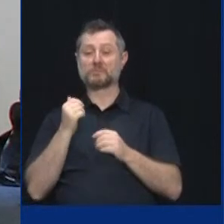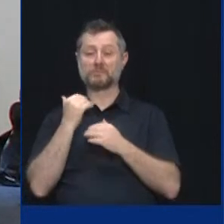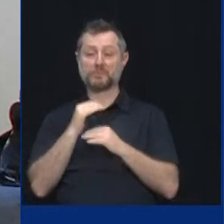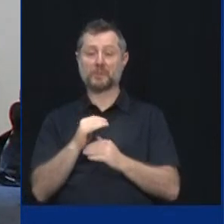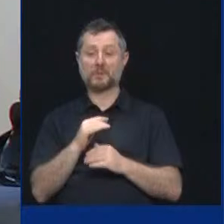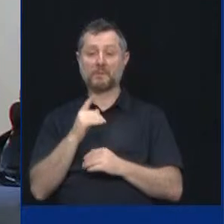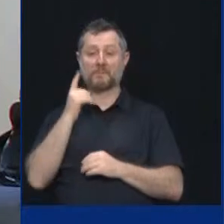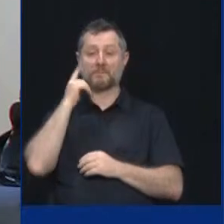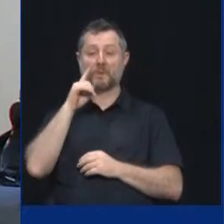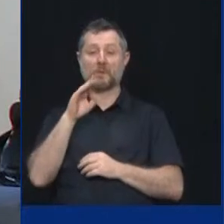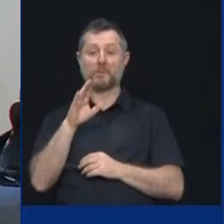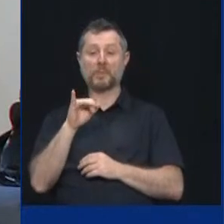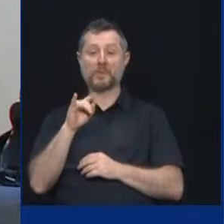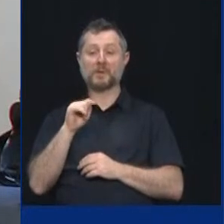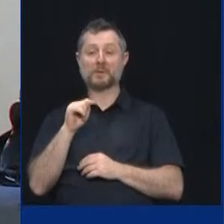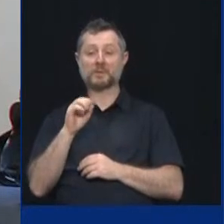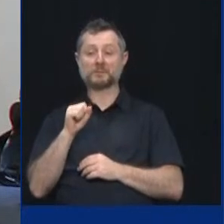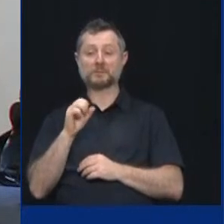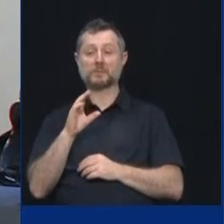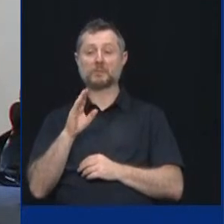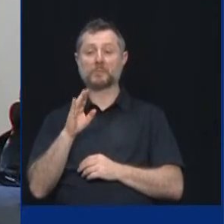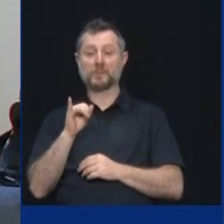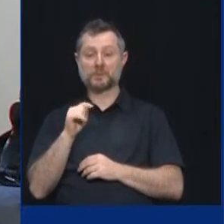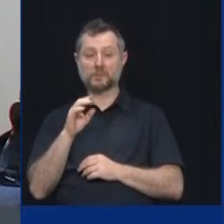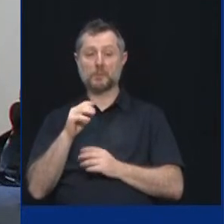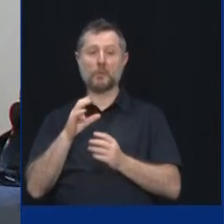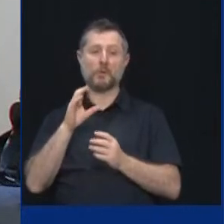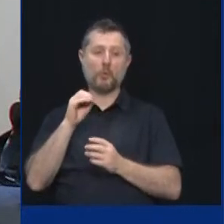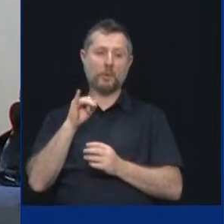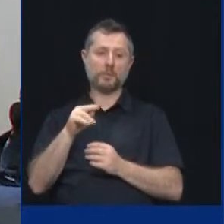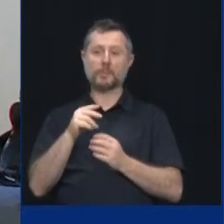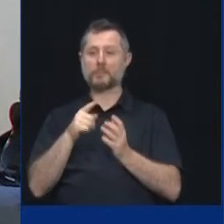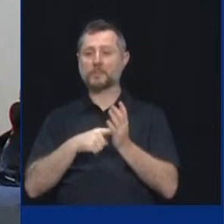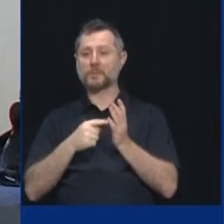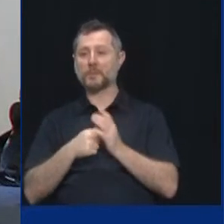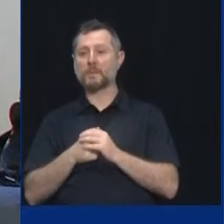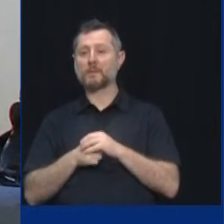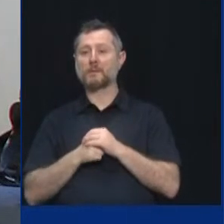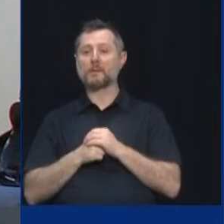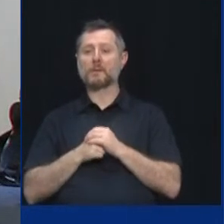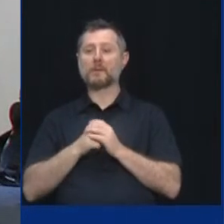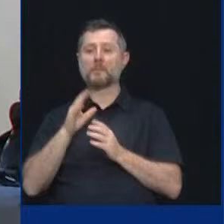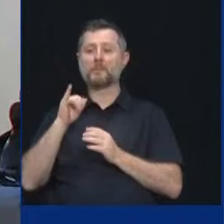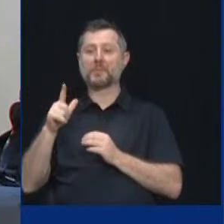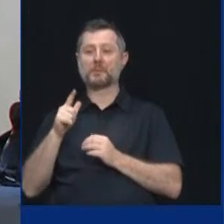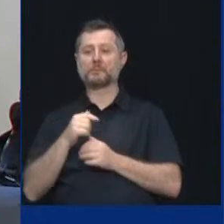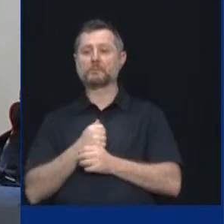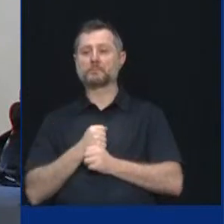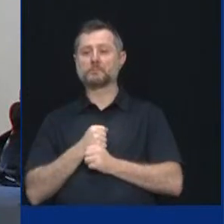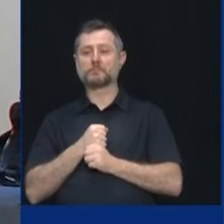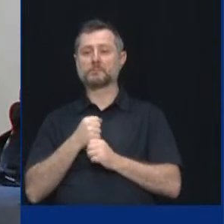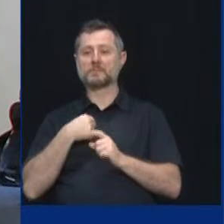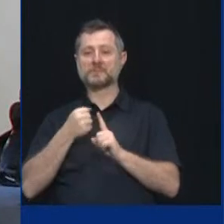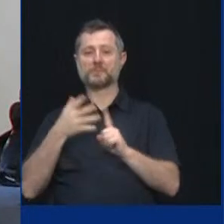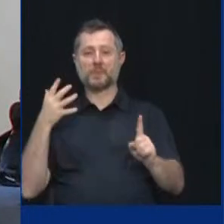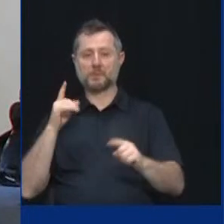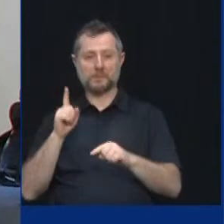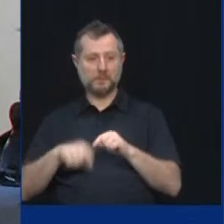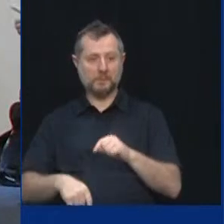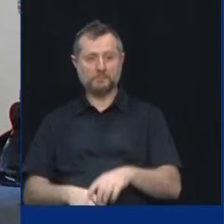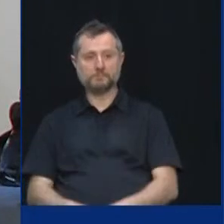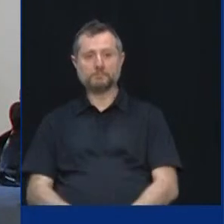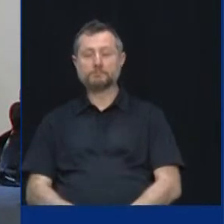other basically halts the process to expand. Are you familiar with it? Where do you stand on it?